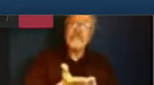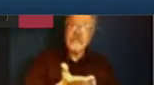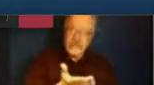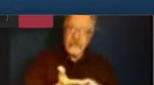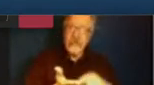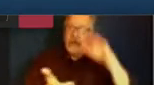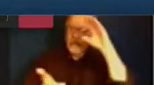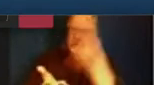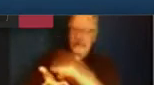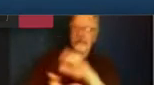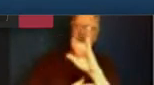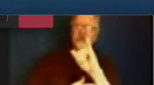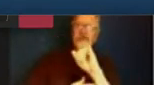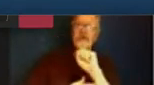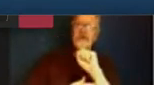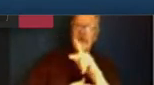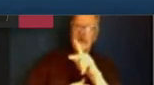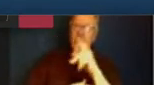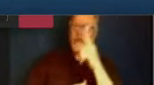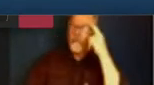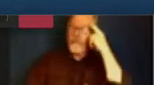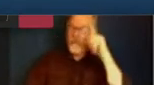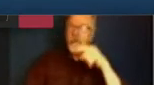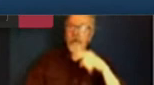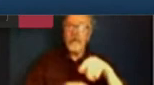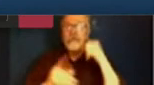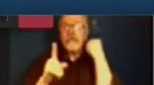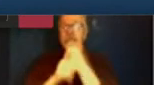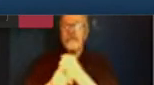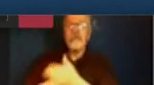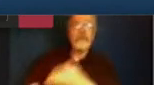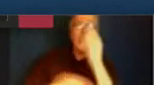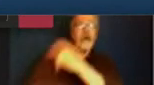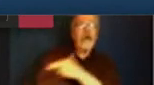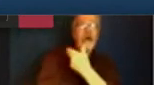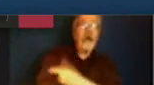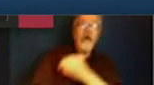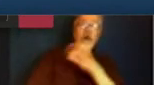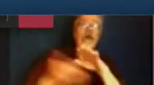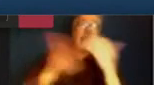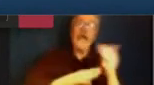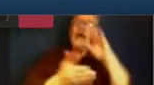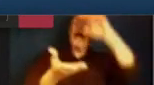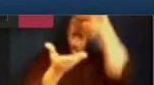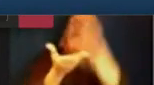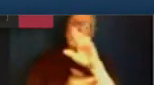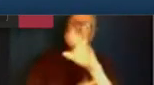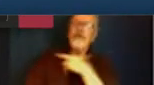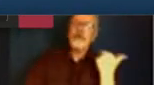of infections that end up in hospitalization or death. That is something we take into consideration.